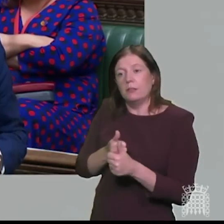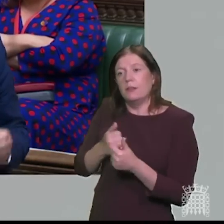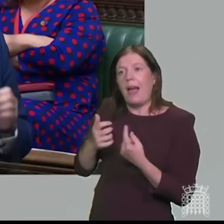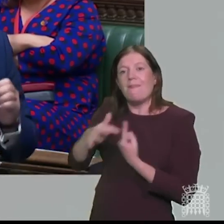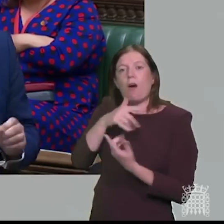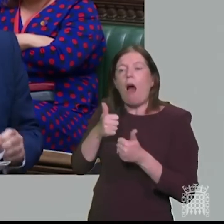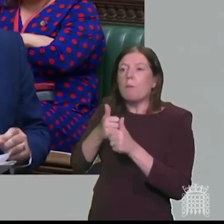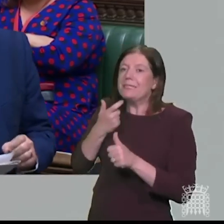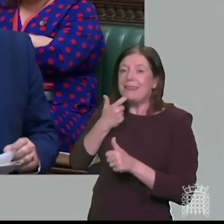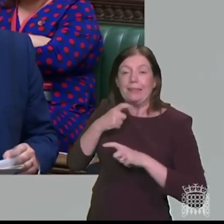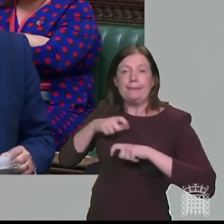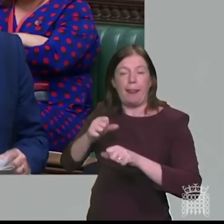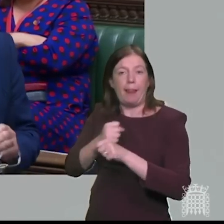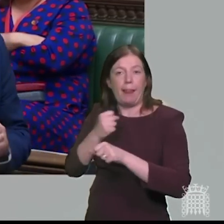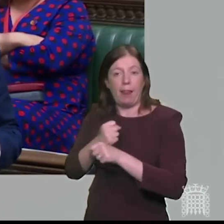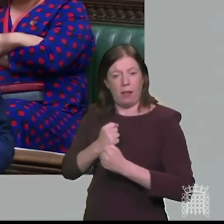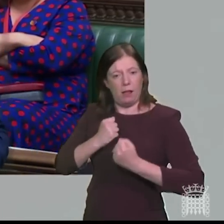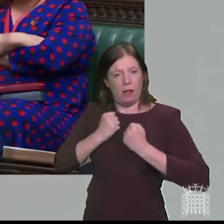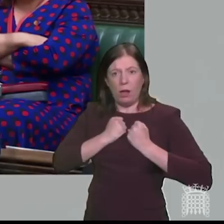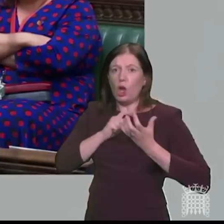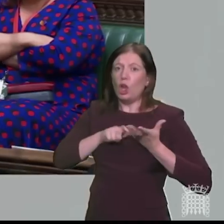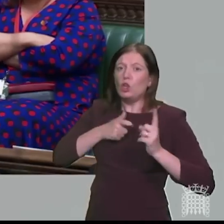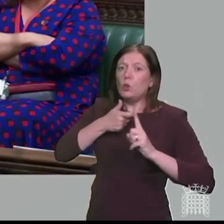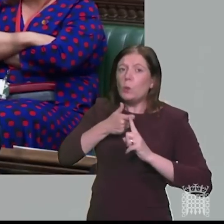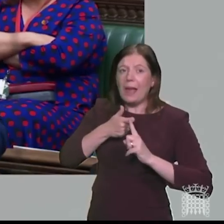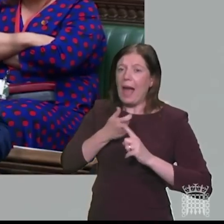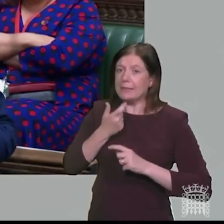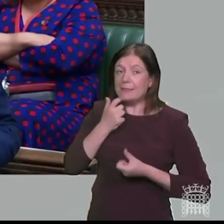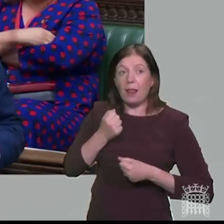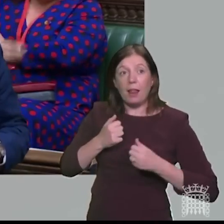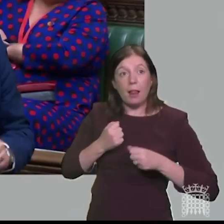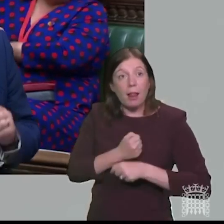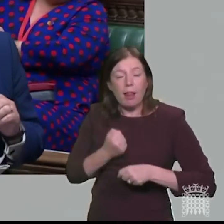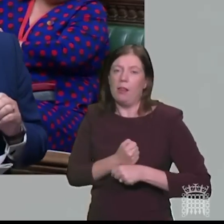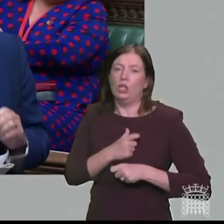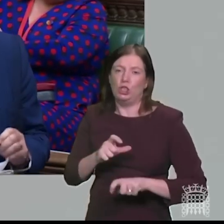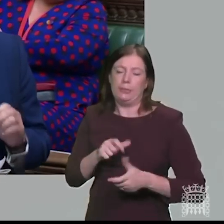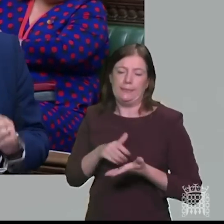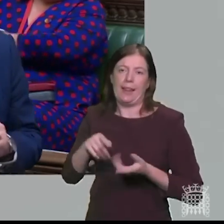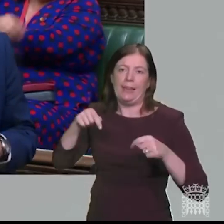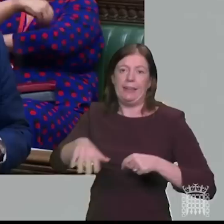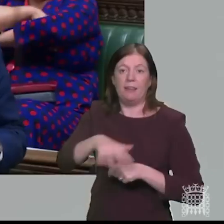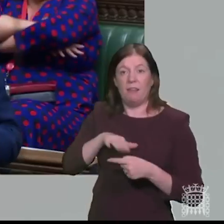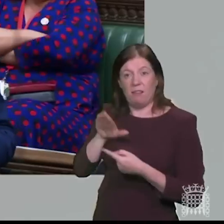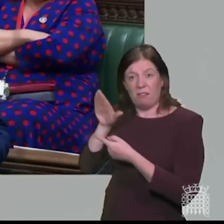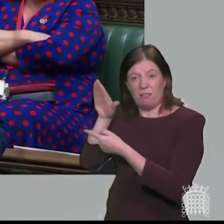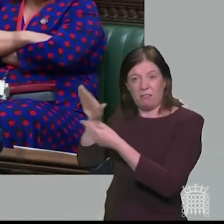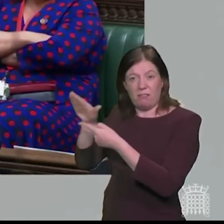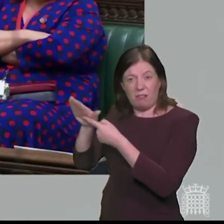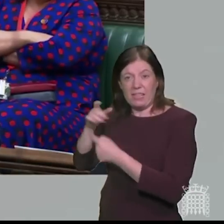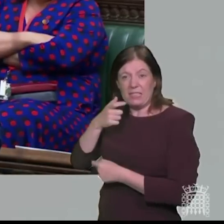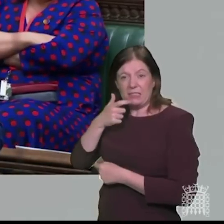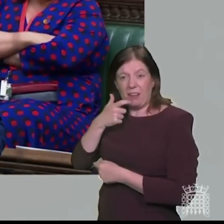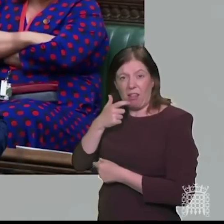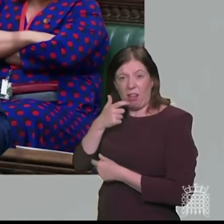production, use UK steel in our procurement systems, and protect us from dirty steel imports by introducing